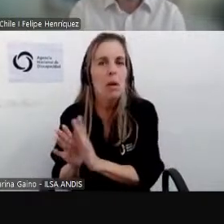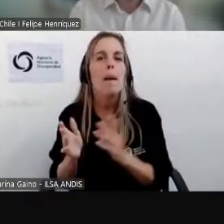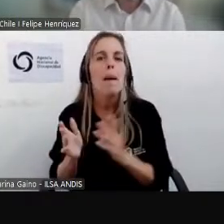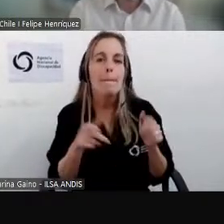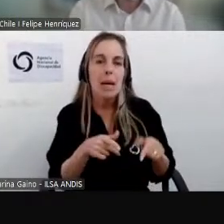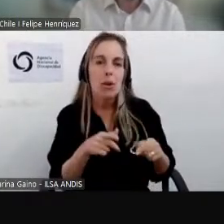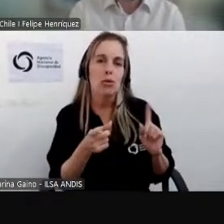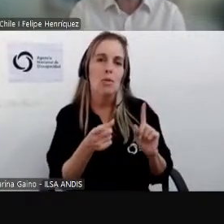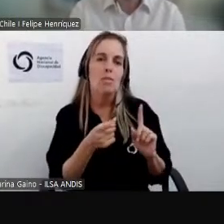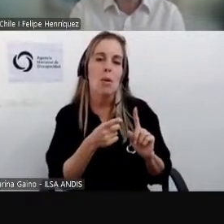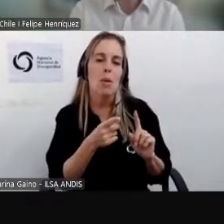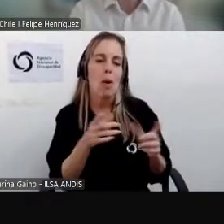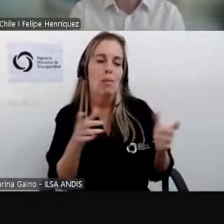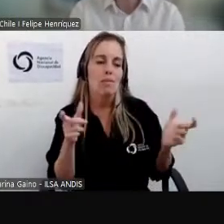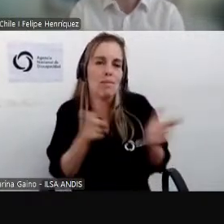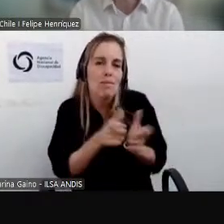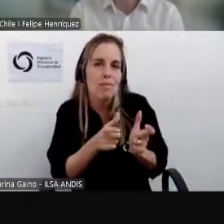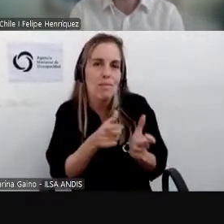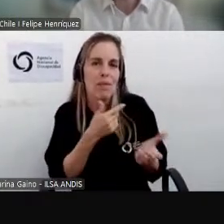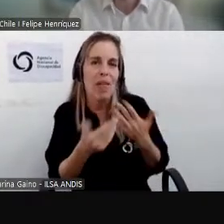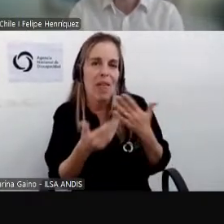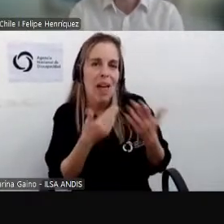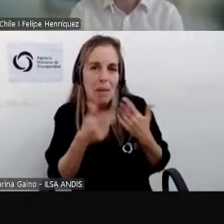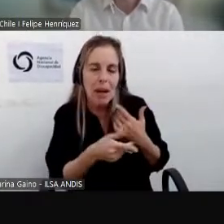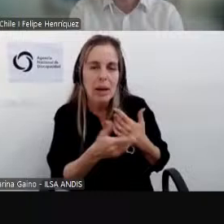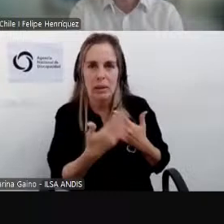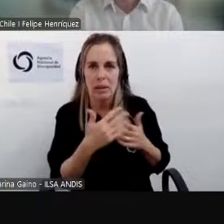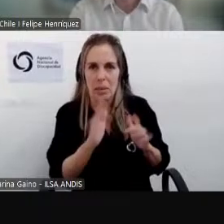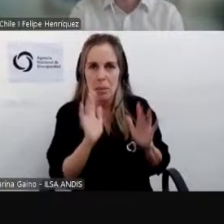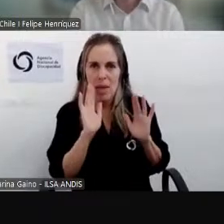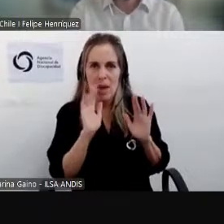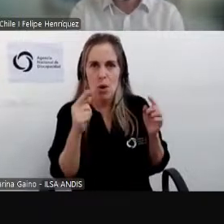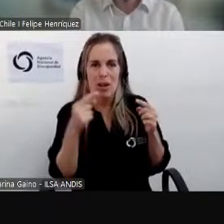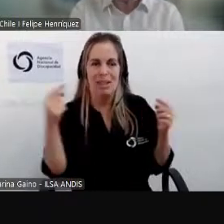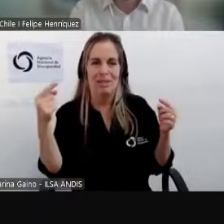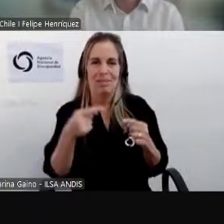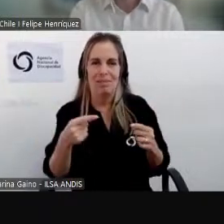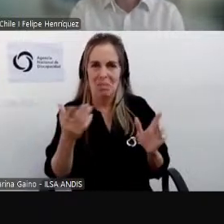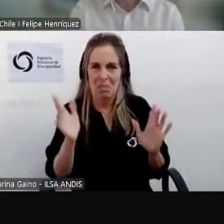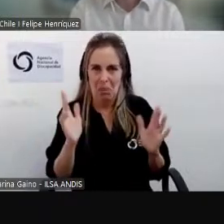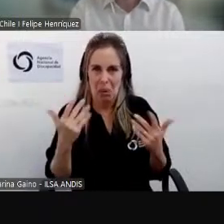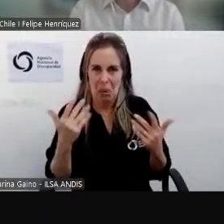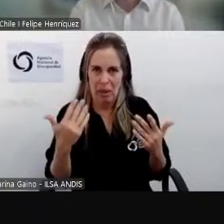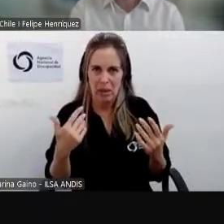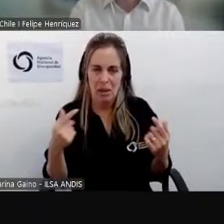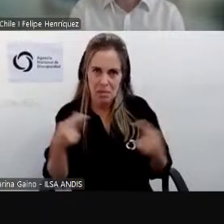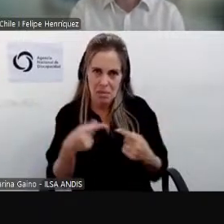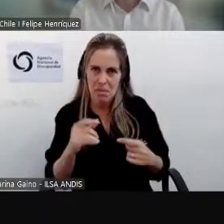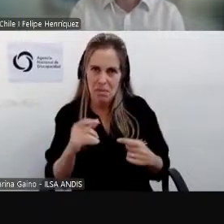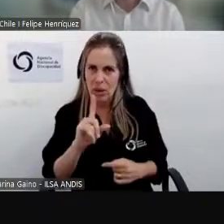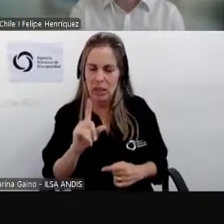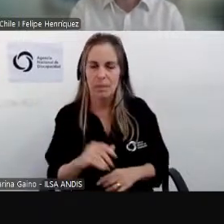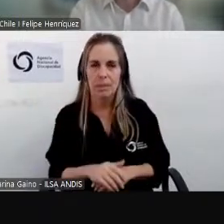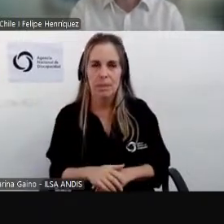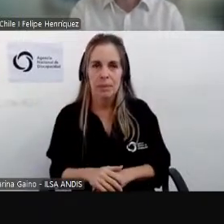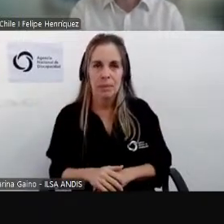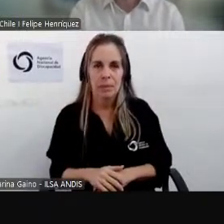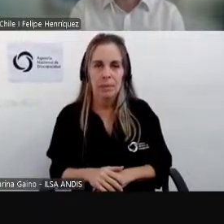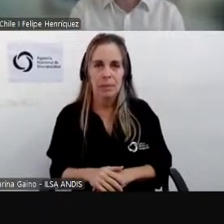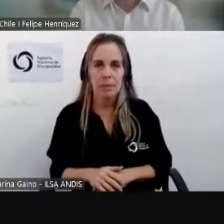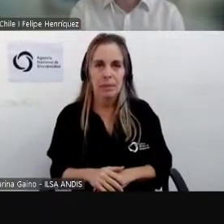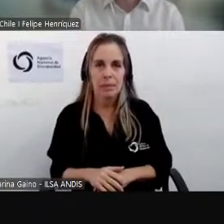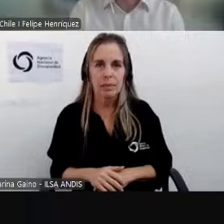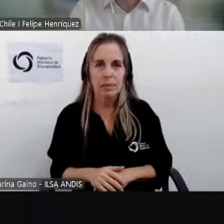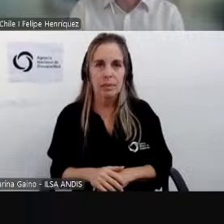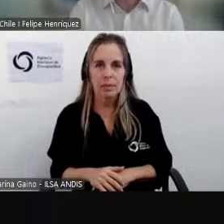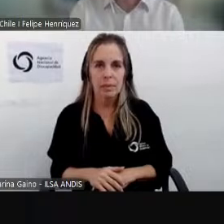heard in a court of justice, and it can be led simultaneously or run simultaneously